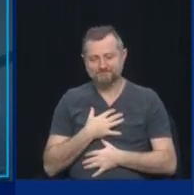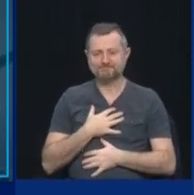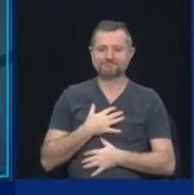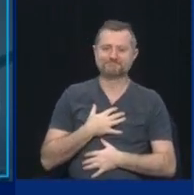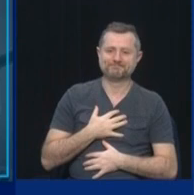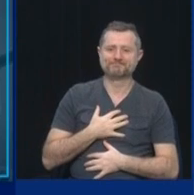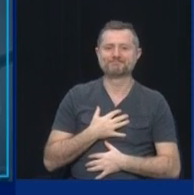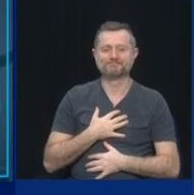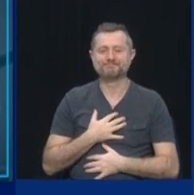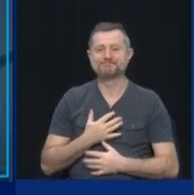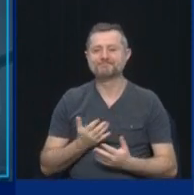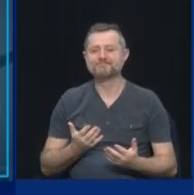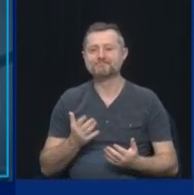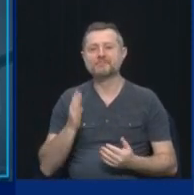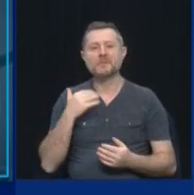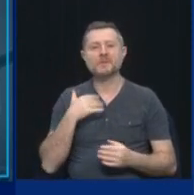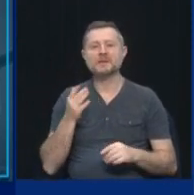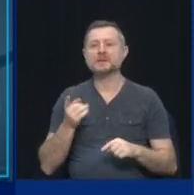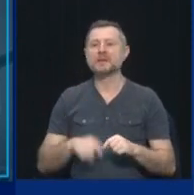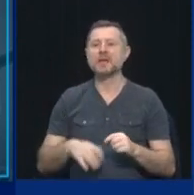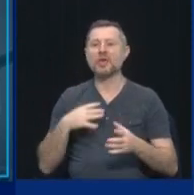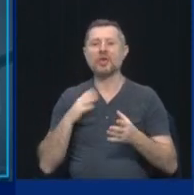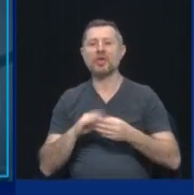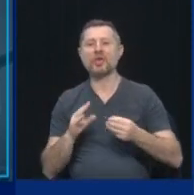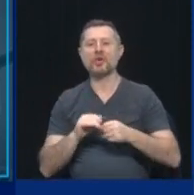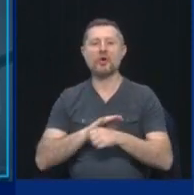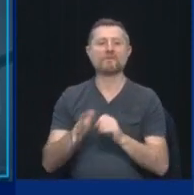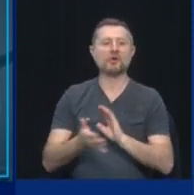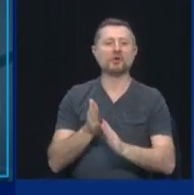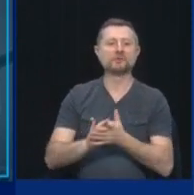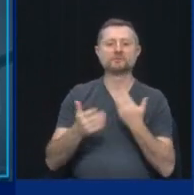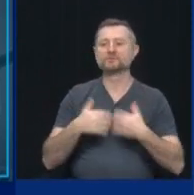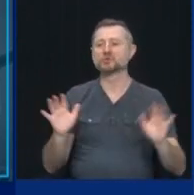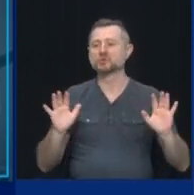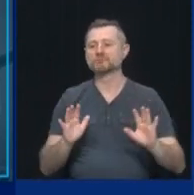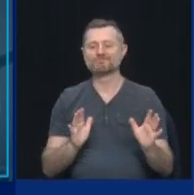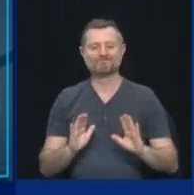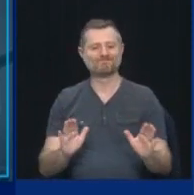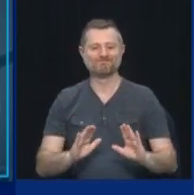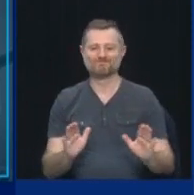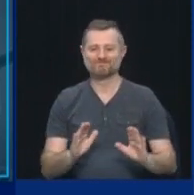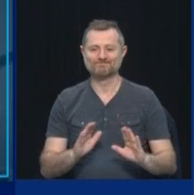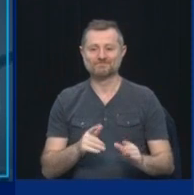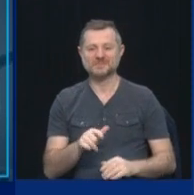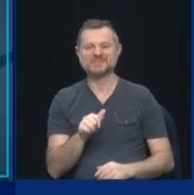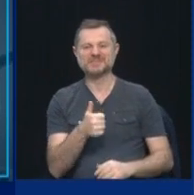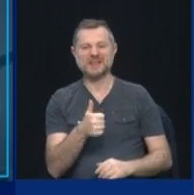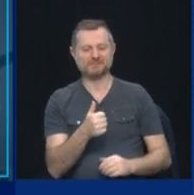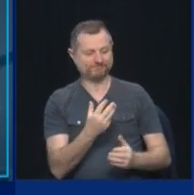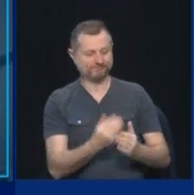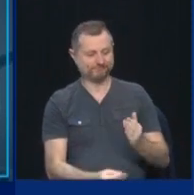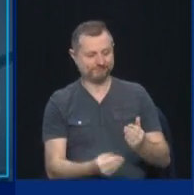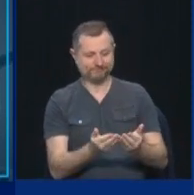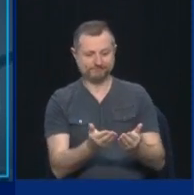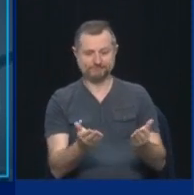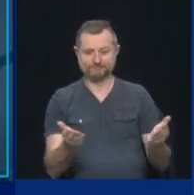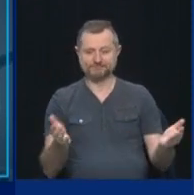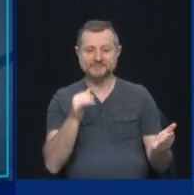stops us from saying, well, COVID is a thing of the past. 10 people died yesterday from COVID.